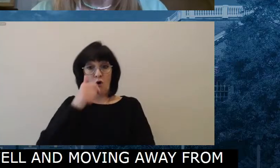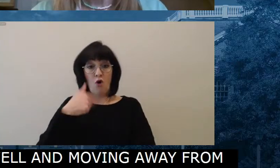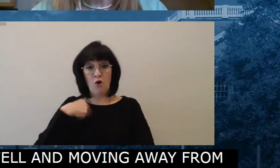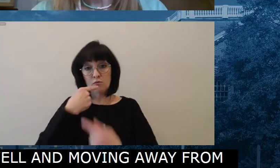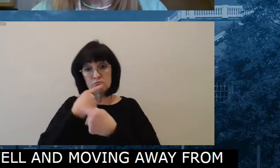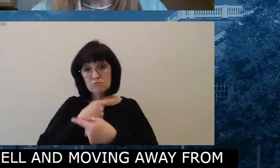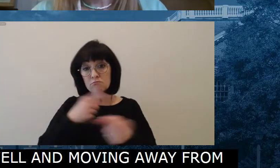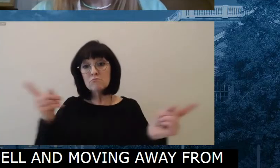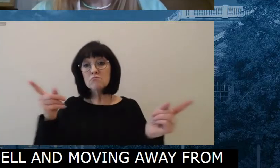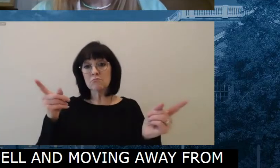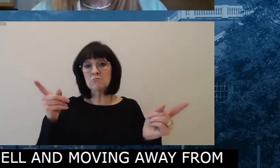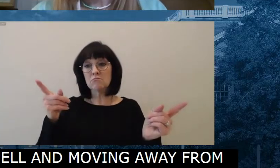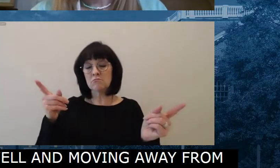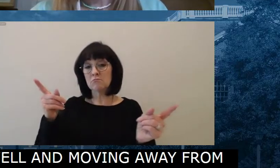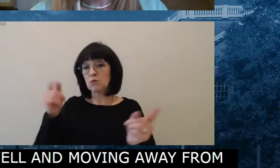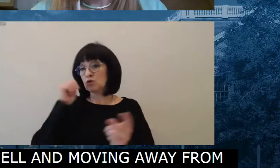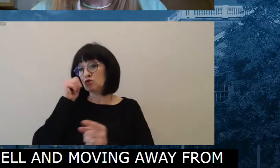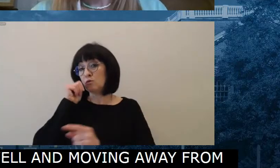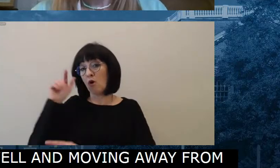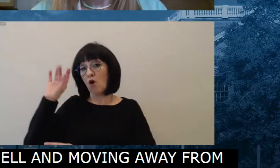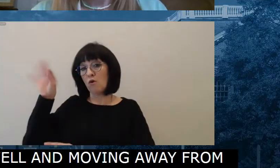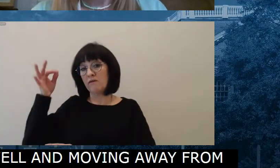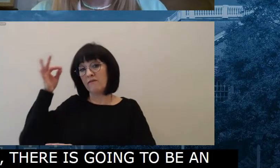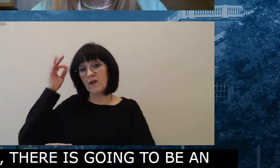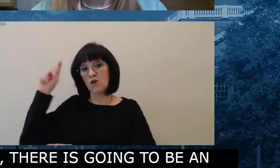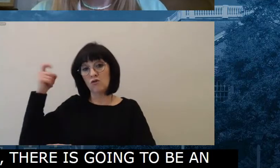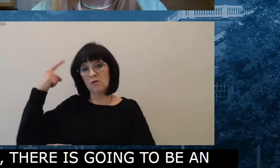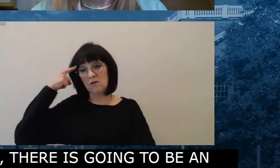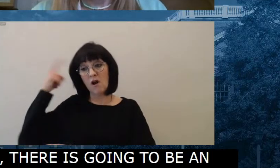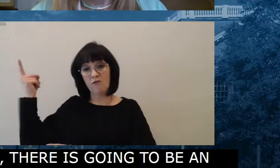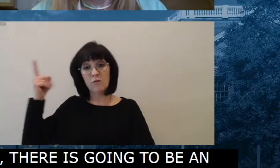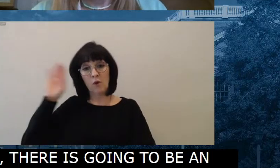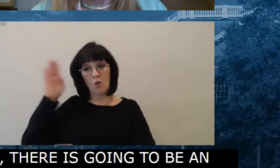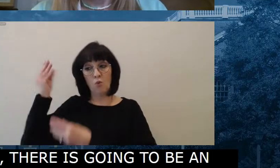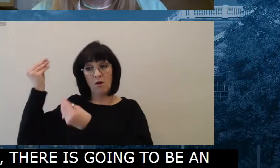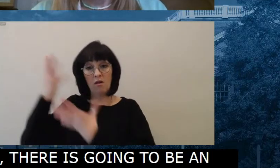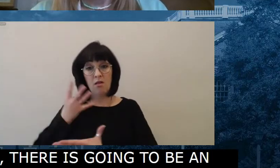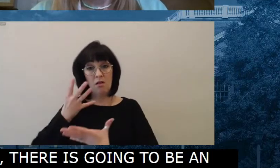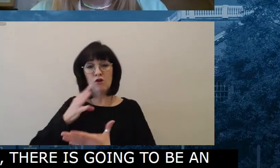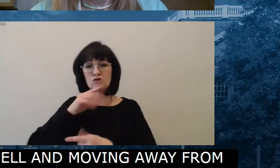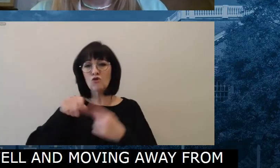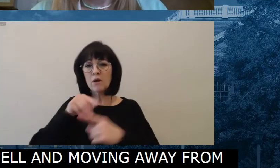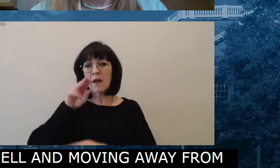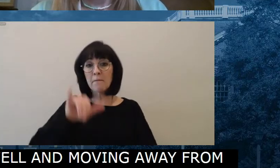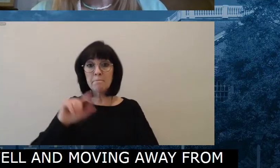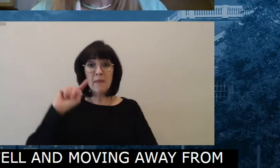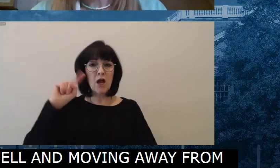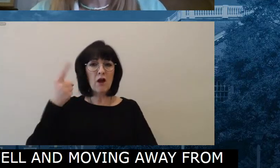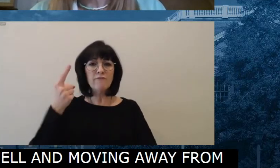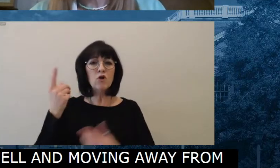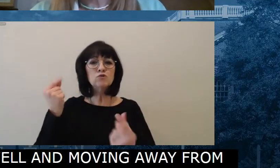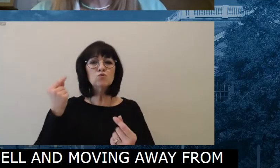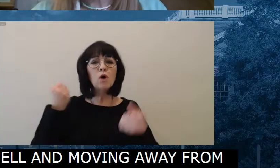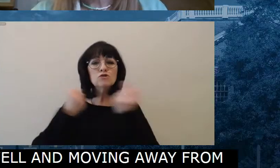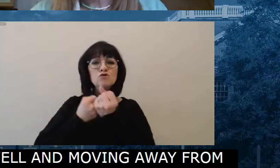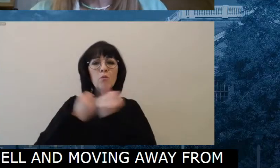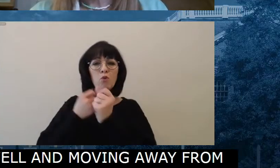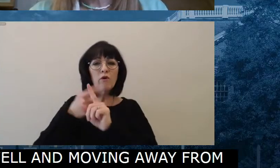federal government about May 1st and opening it up to everyone. AJ, anything you want to add to